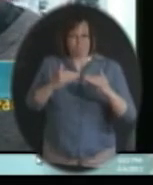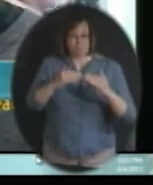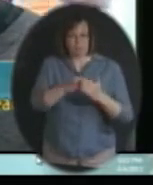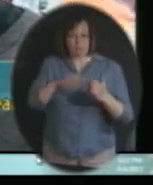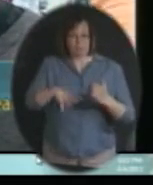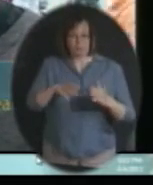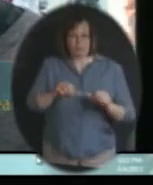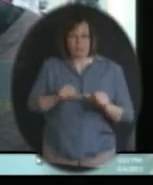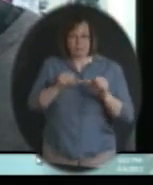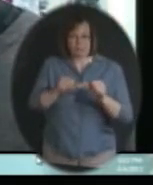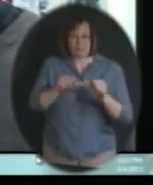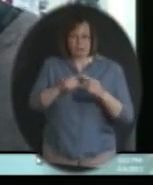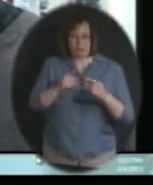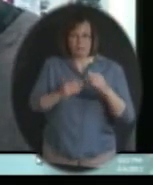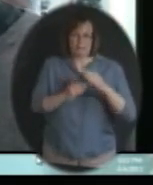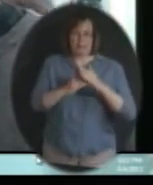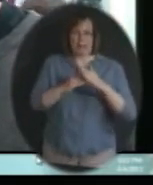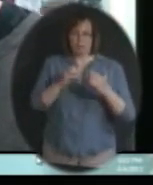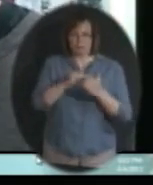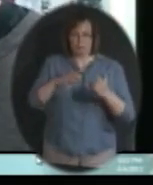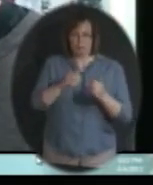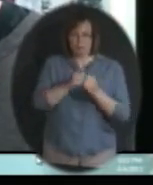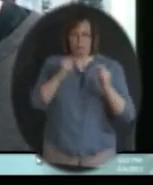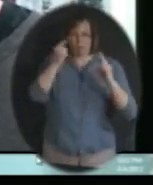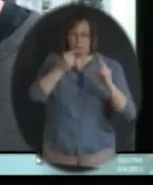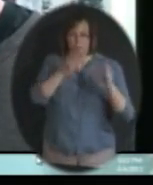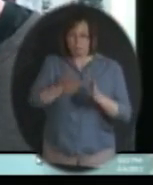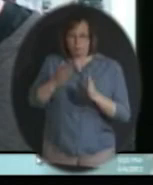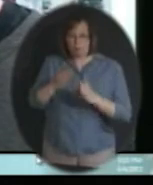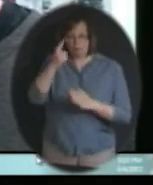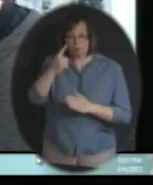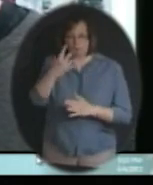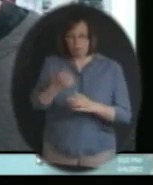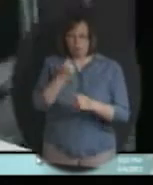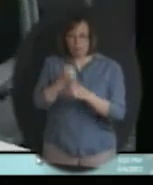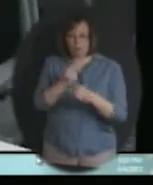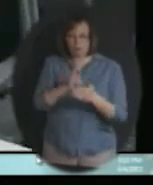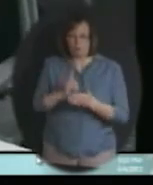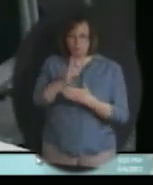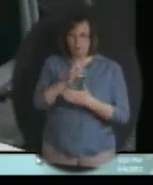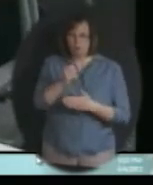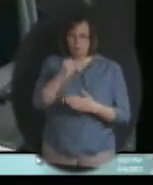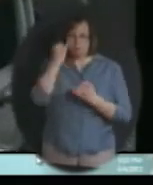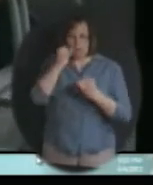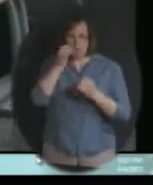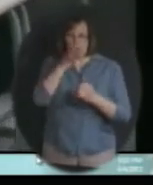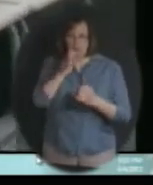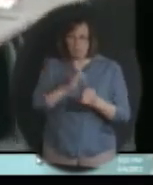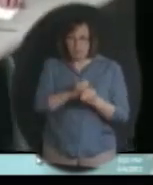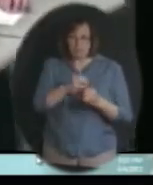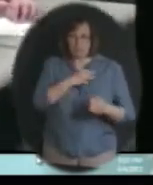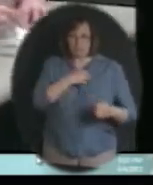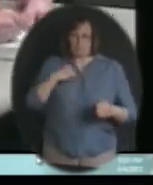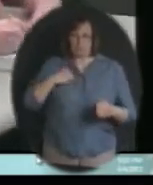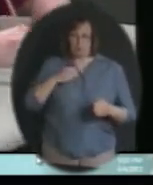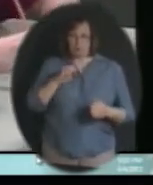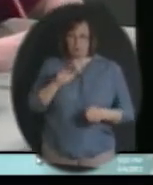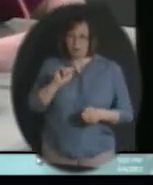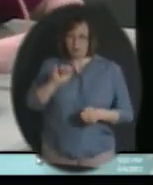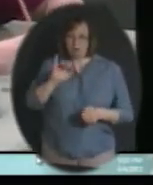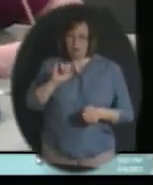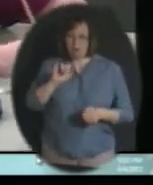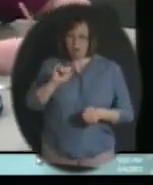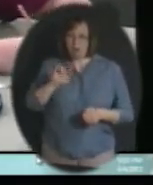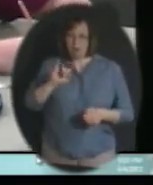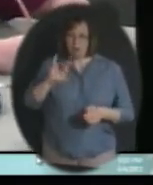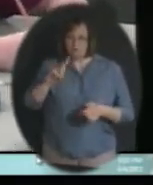and move into that top tier of student with the goal of preparing them for a four-year university. And so the idea would be, as a member of Avid, that we're